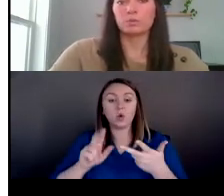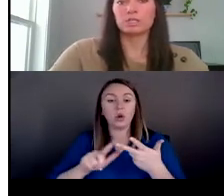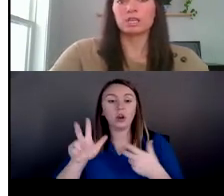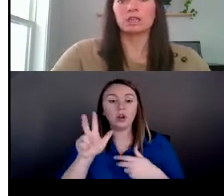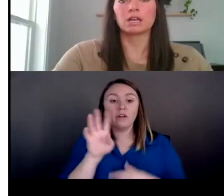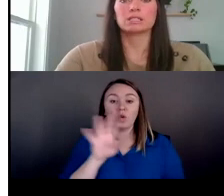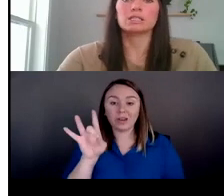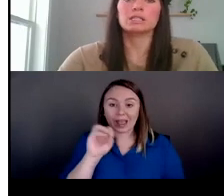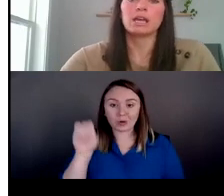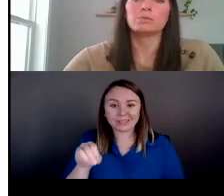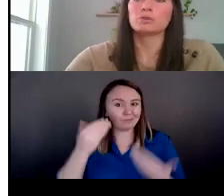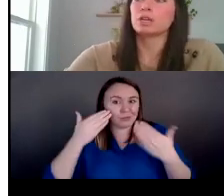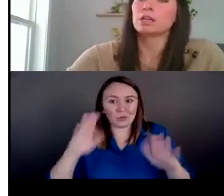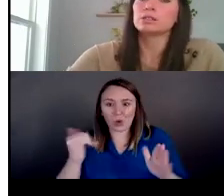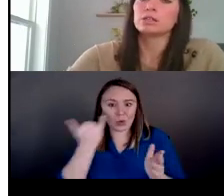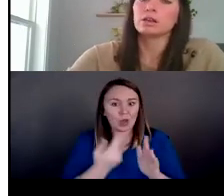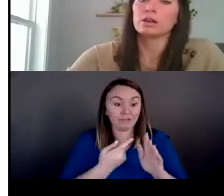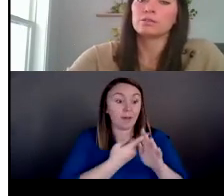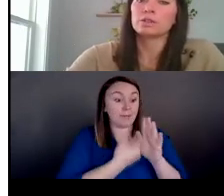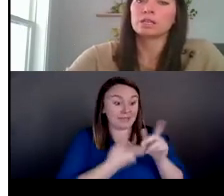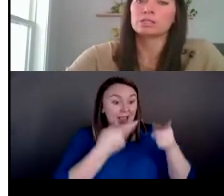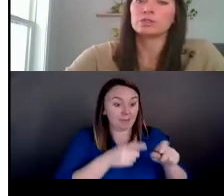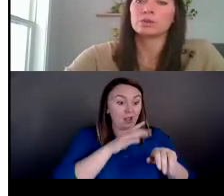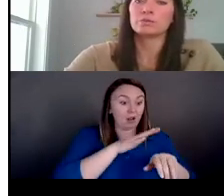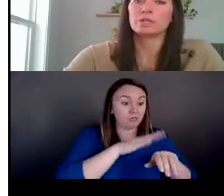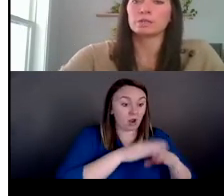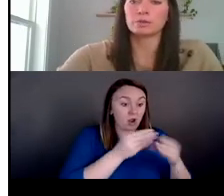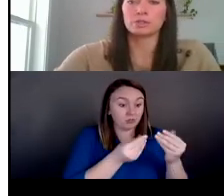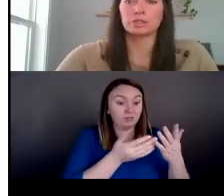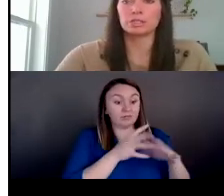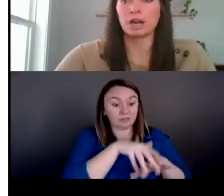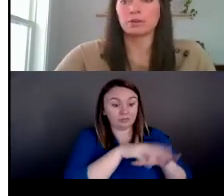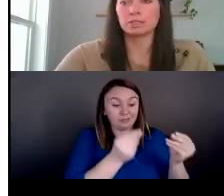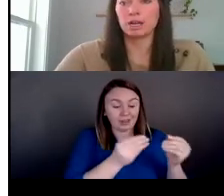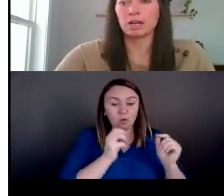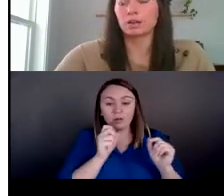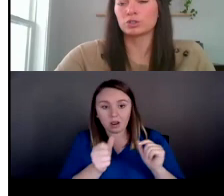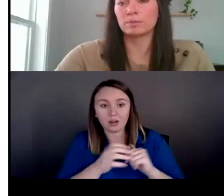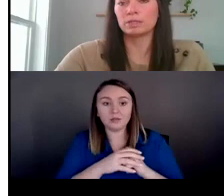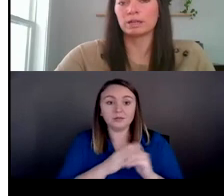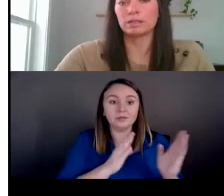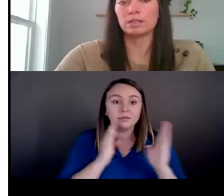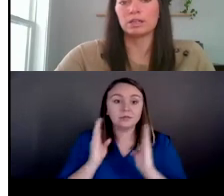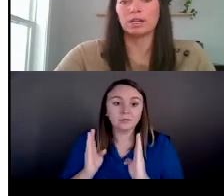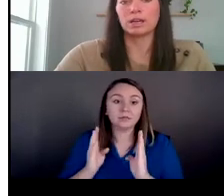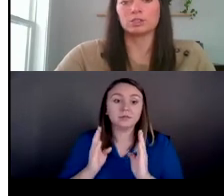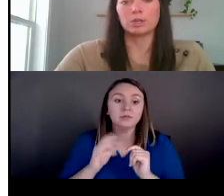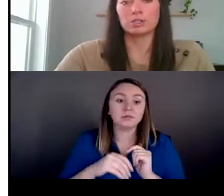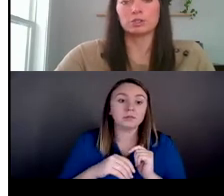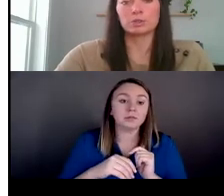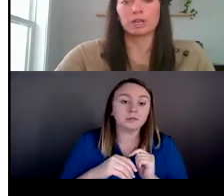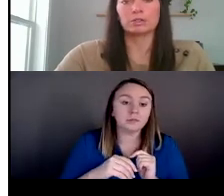And we're seeing that 68% of the cases note that the missing person does not reside on tribal land,